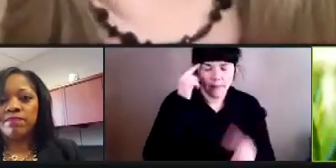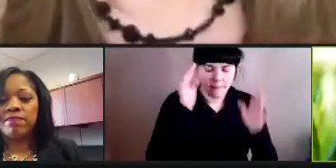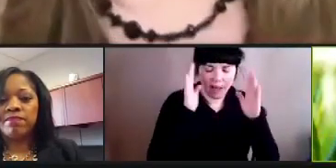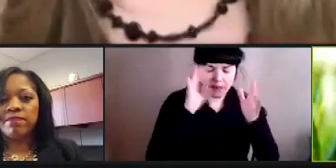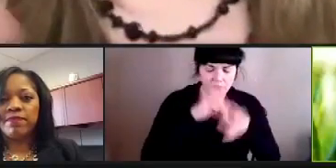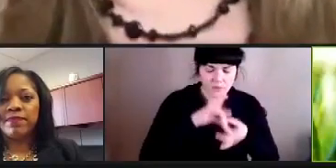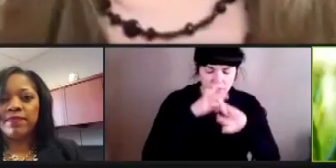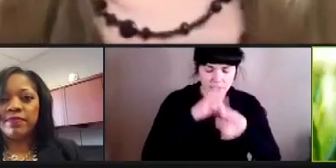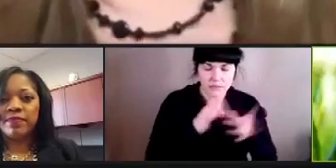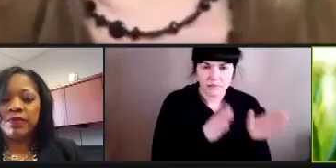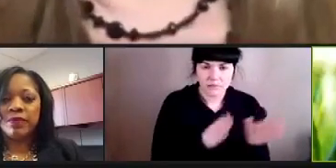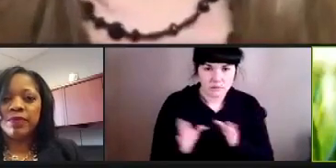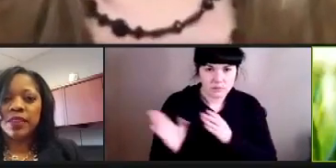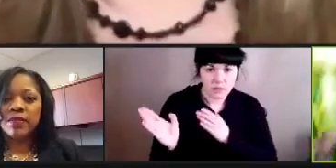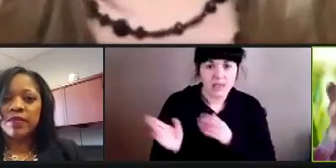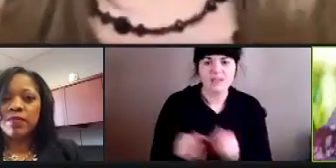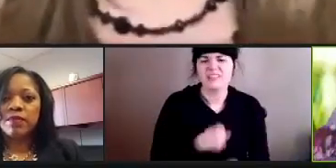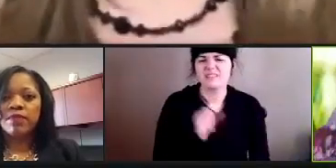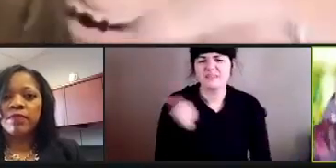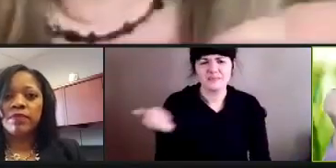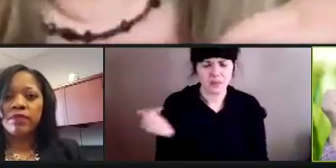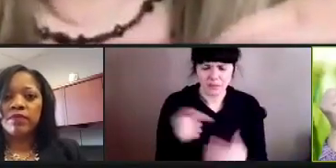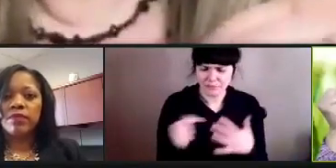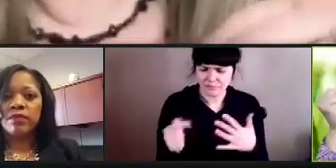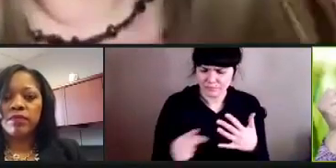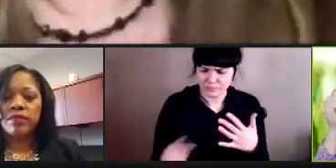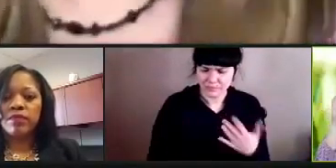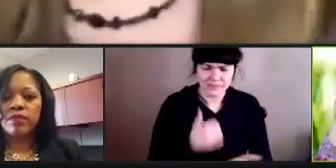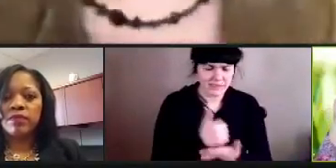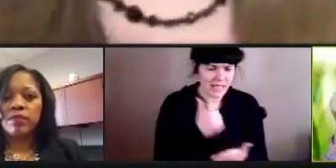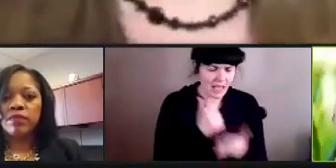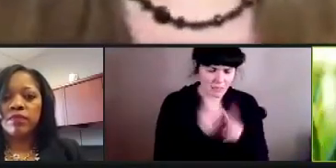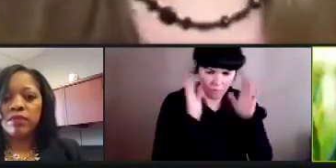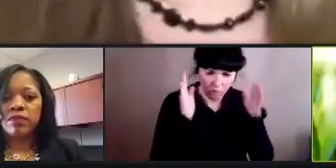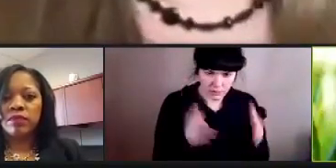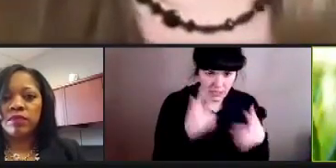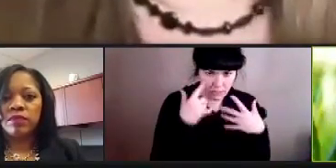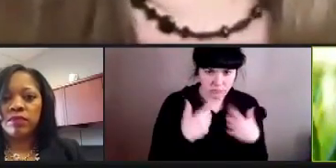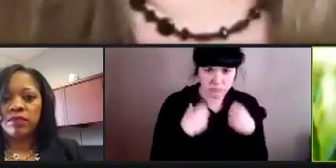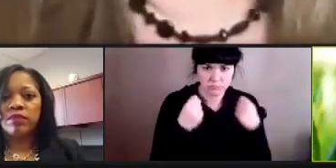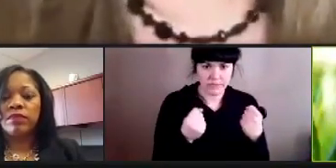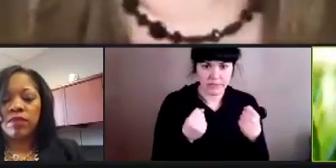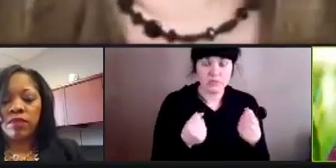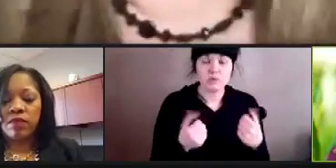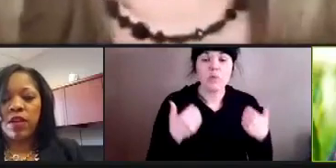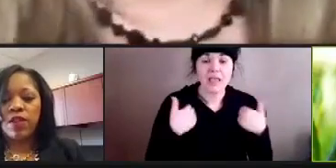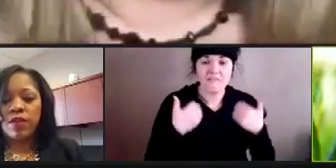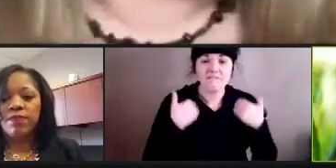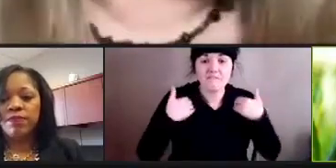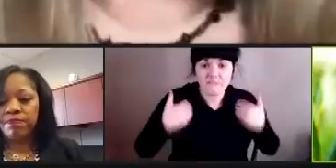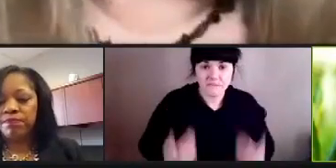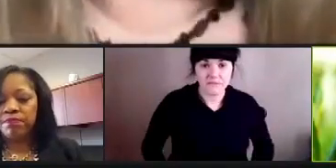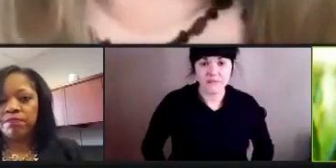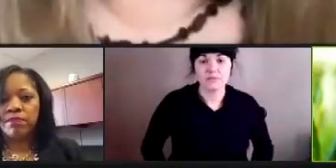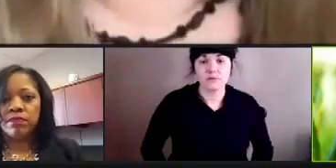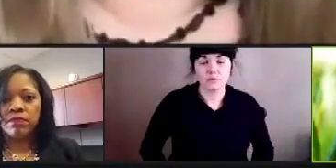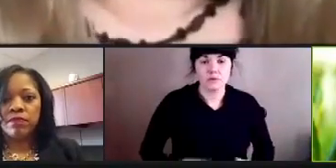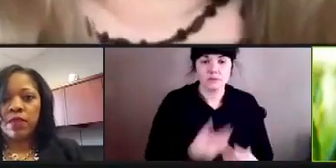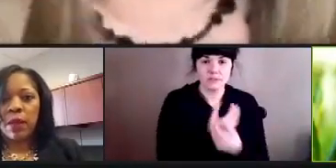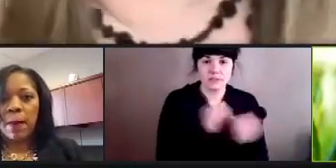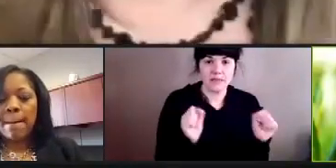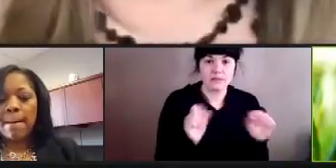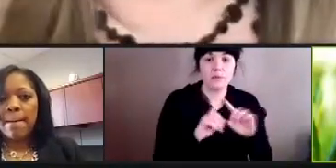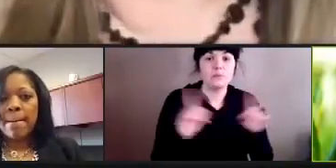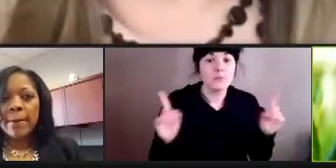it's the safety is physical safety, but it's also mental health safety. And so we're looking at it